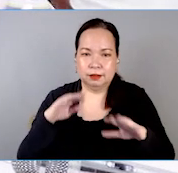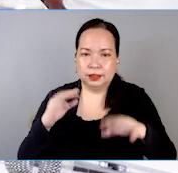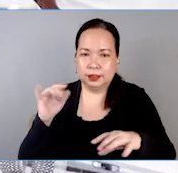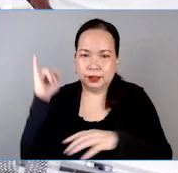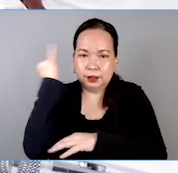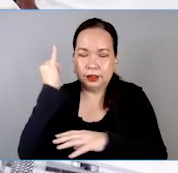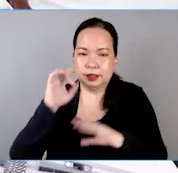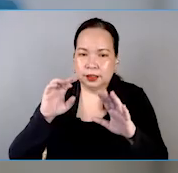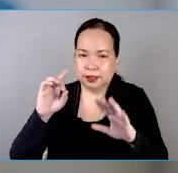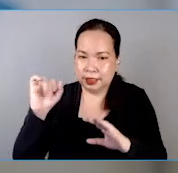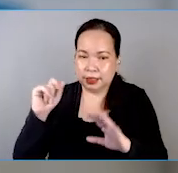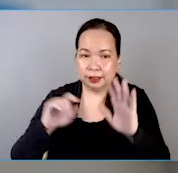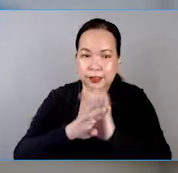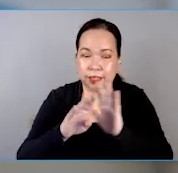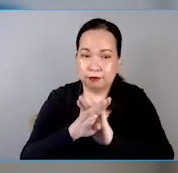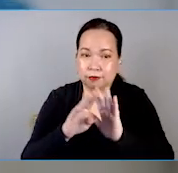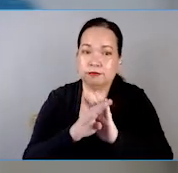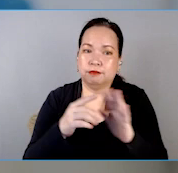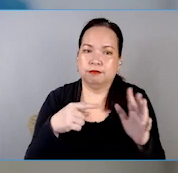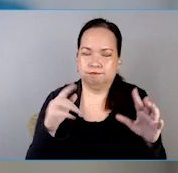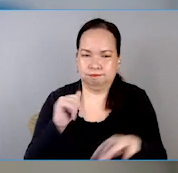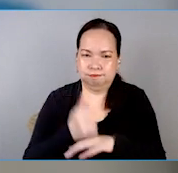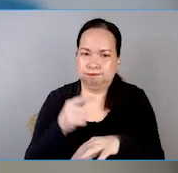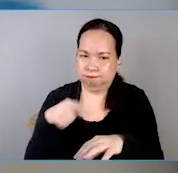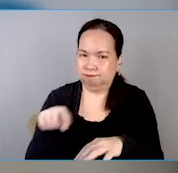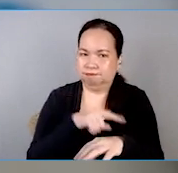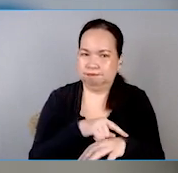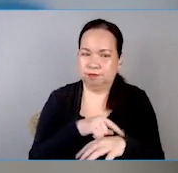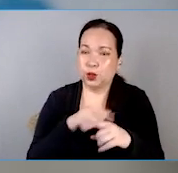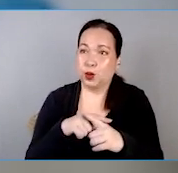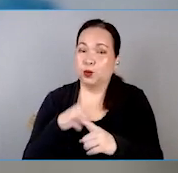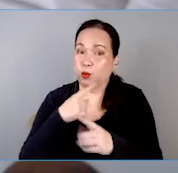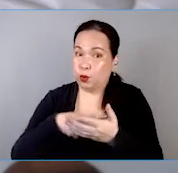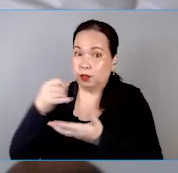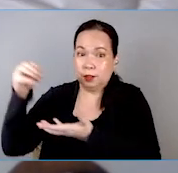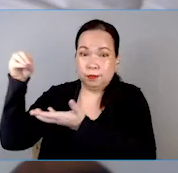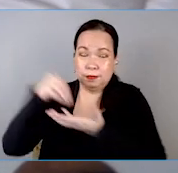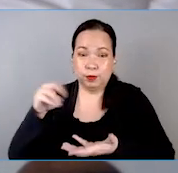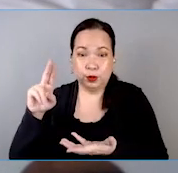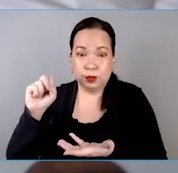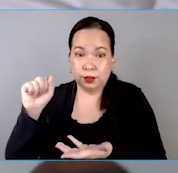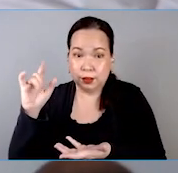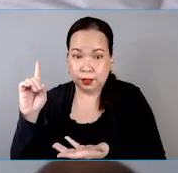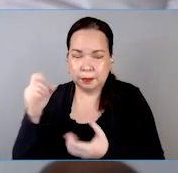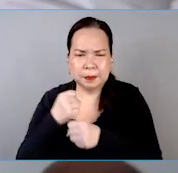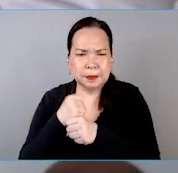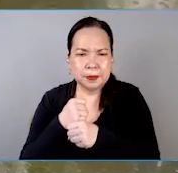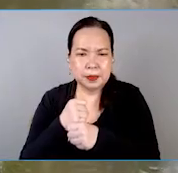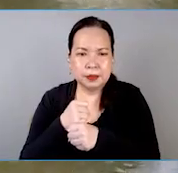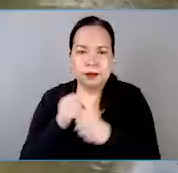Coalition was formed. So this project, funded by the USAID, creates a more